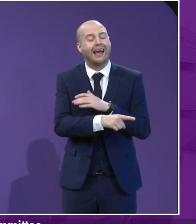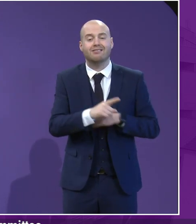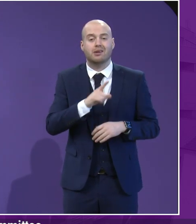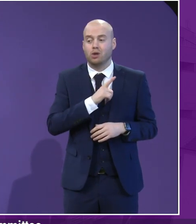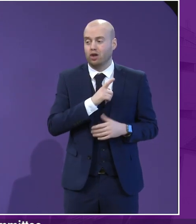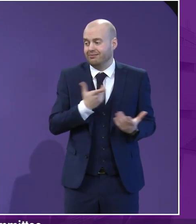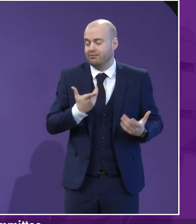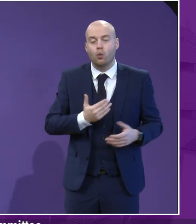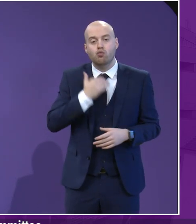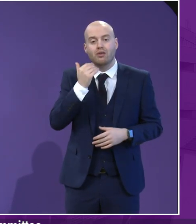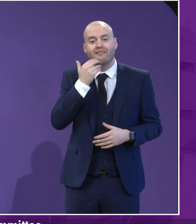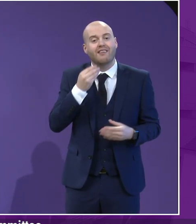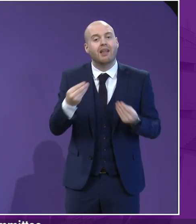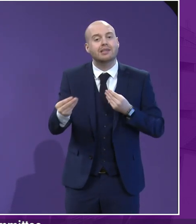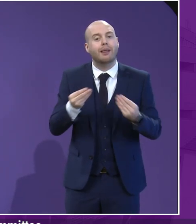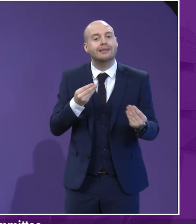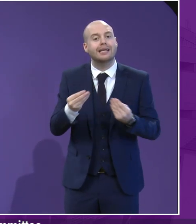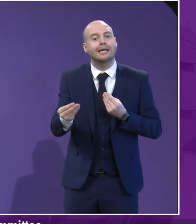institutions.